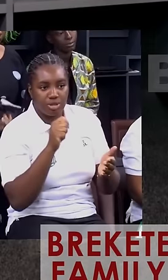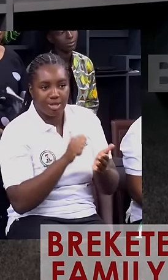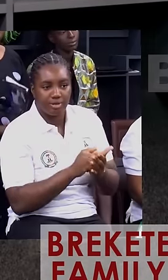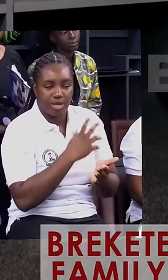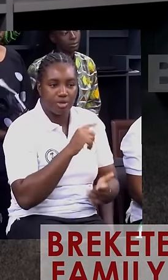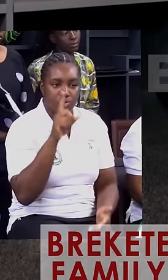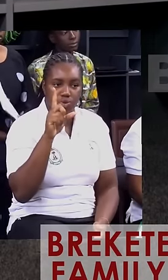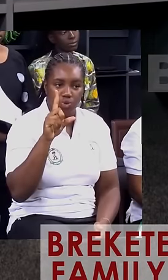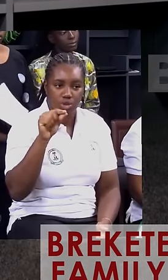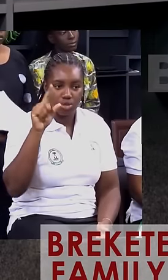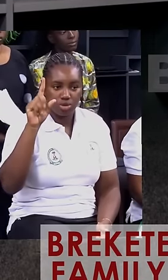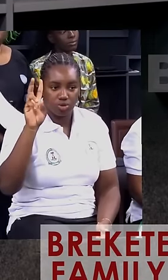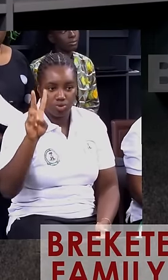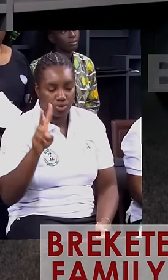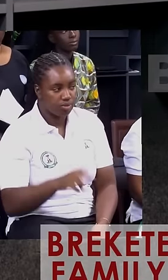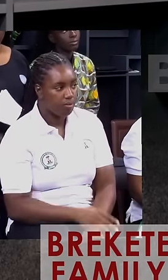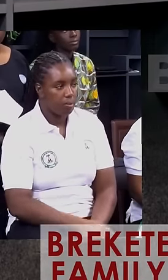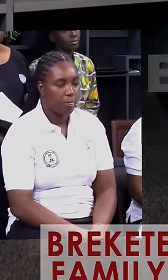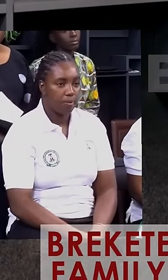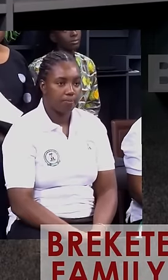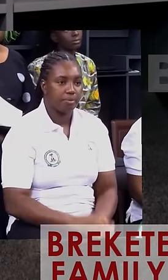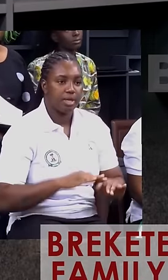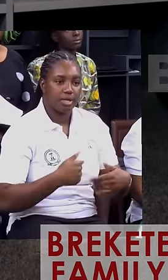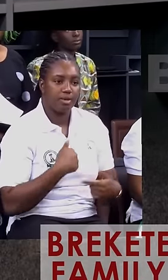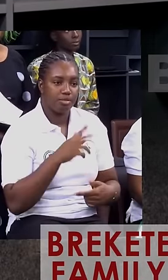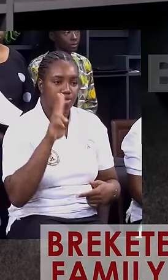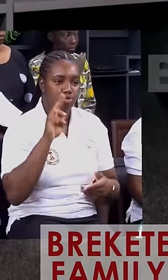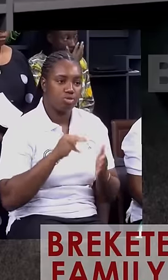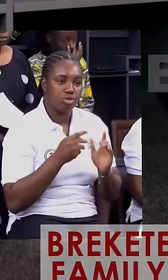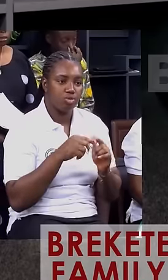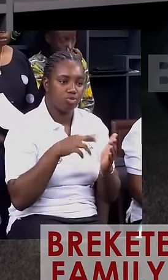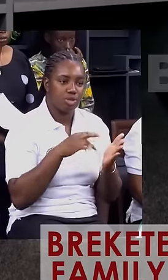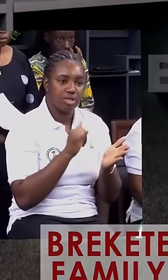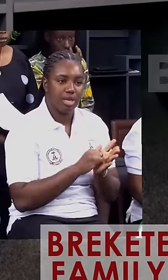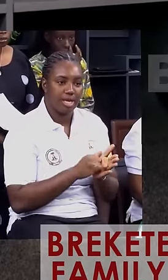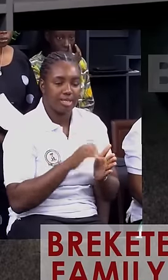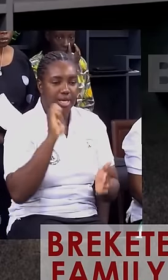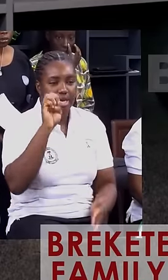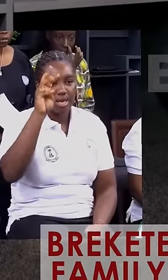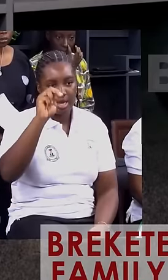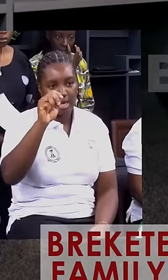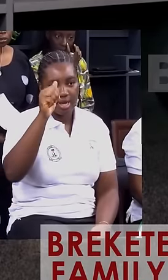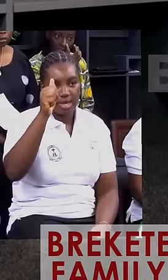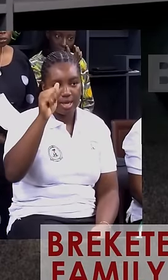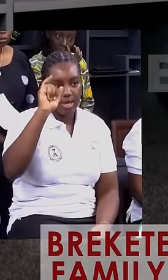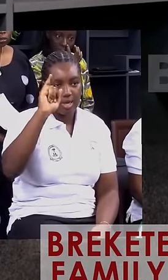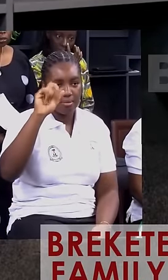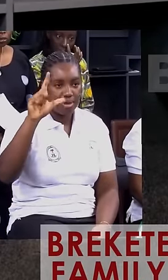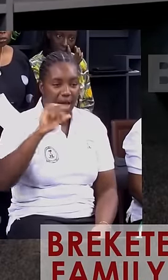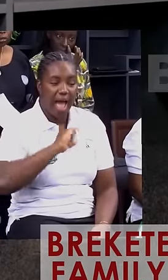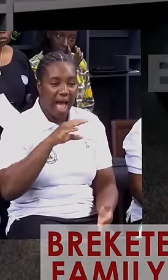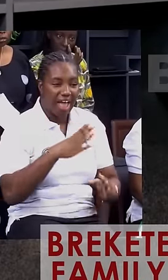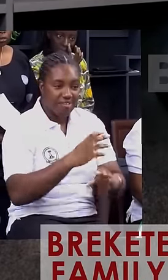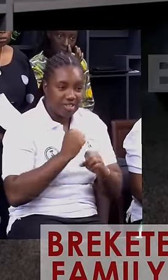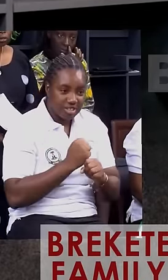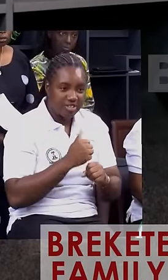2022. Please let me just give me 2 minutes to read that email. I was in the office one day and I received a mail